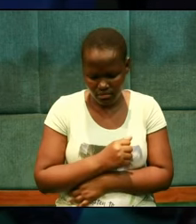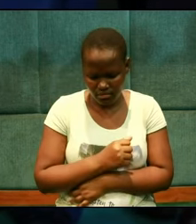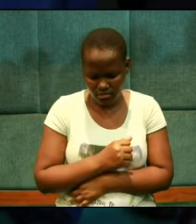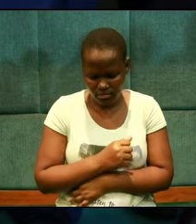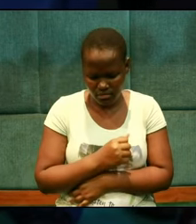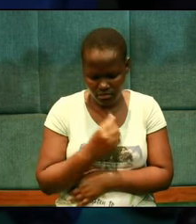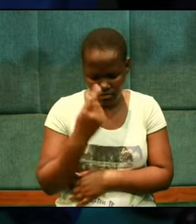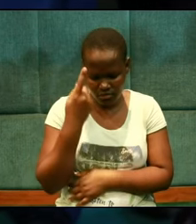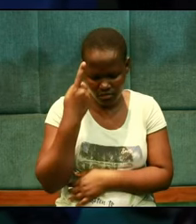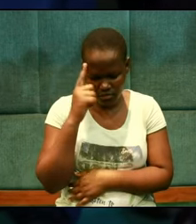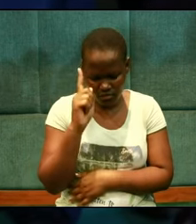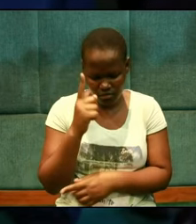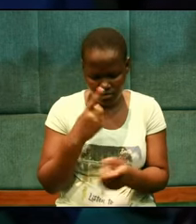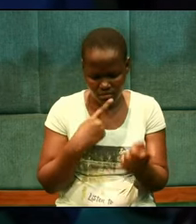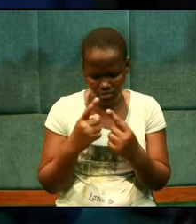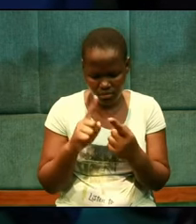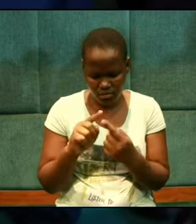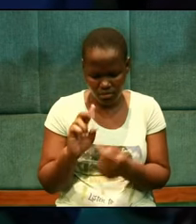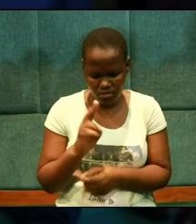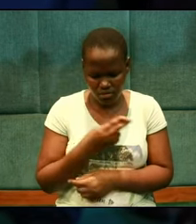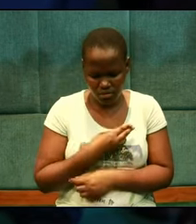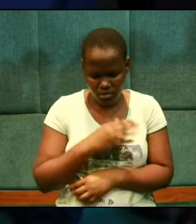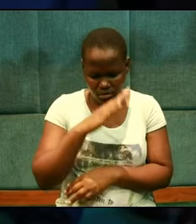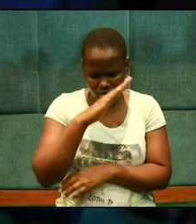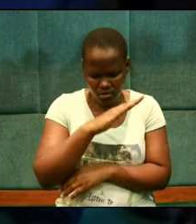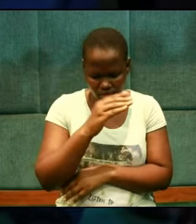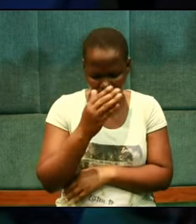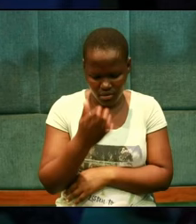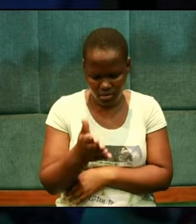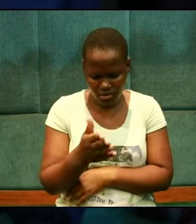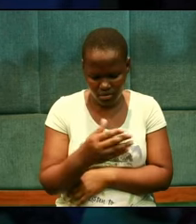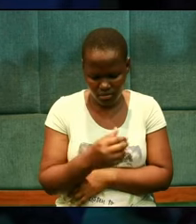for speaking to us this evening.